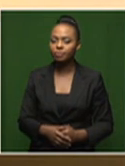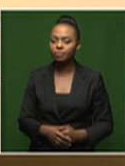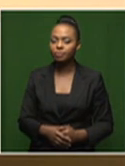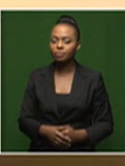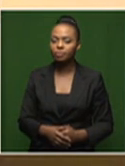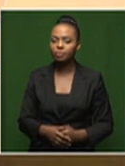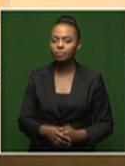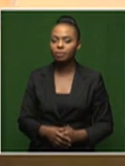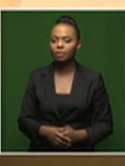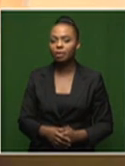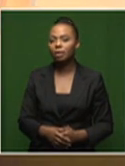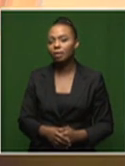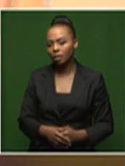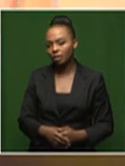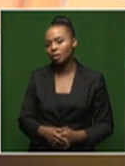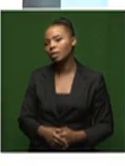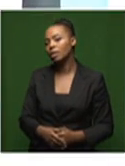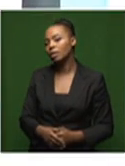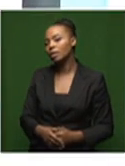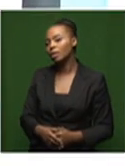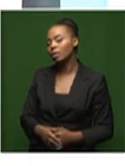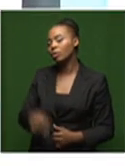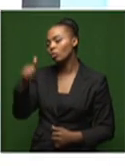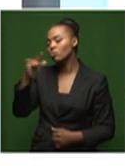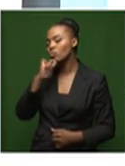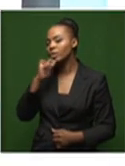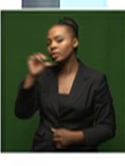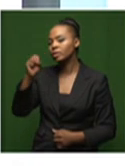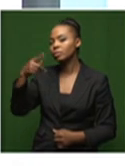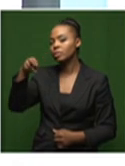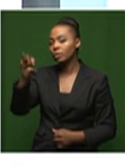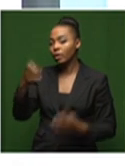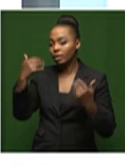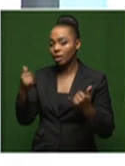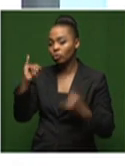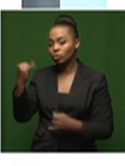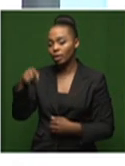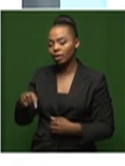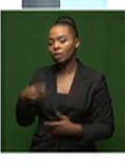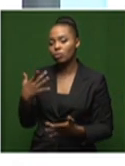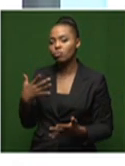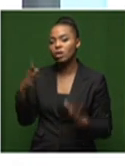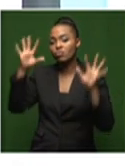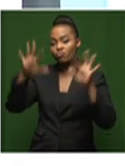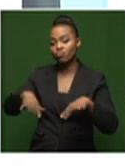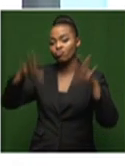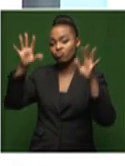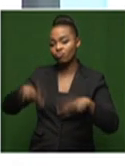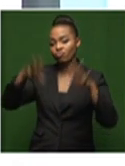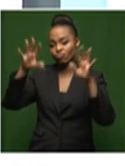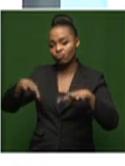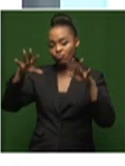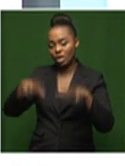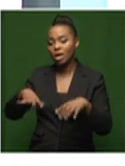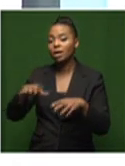Yeah, a very good morning to you, SMP. Quite a rainy day today here in Johannesburg. And of course, as you mentioned in that intro, we